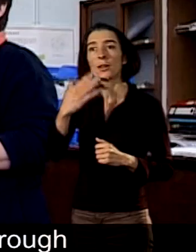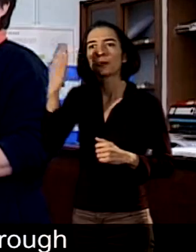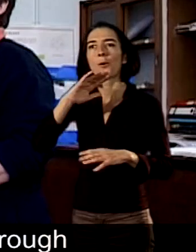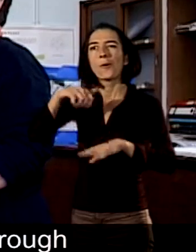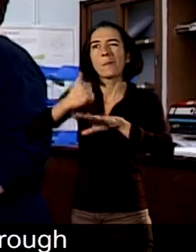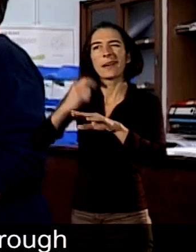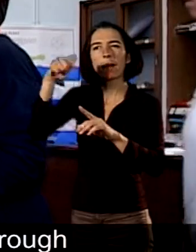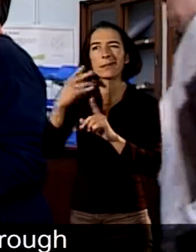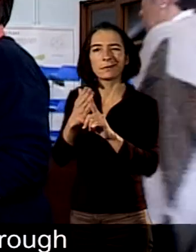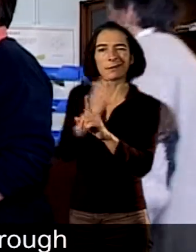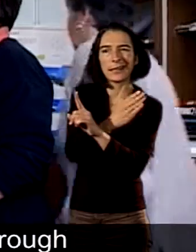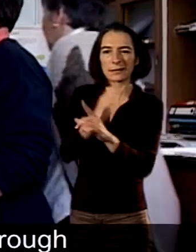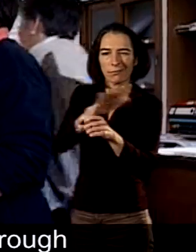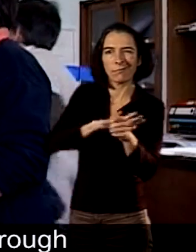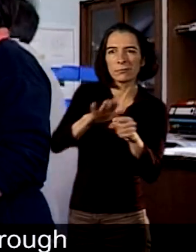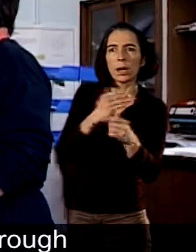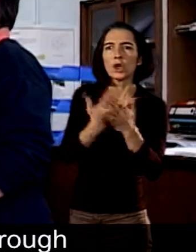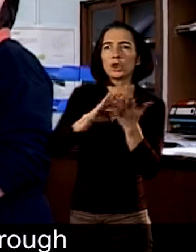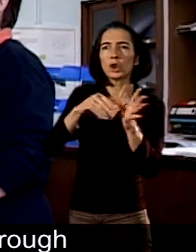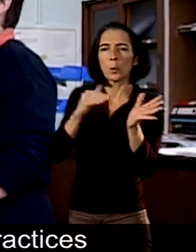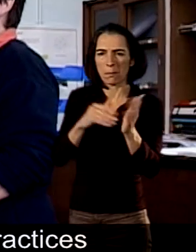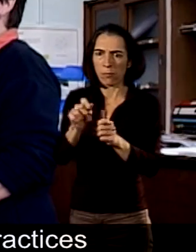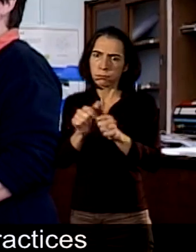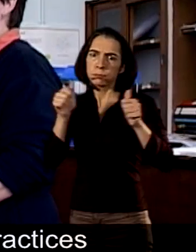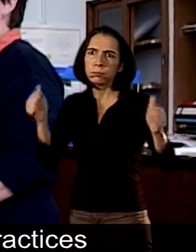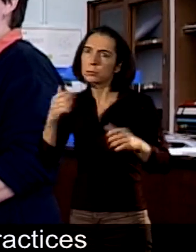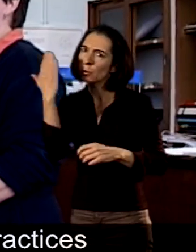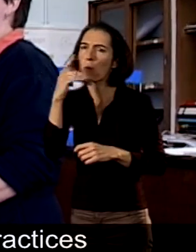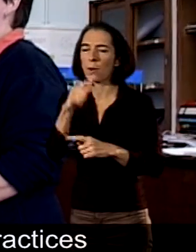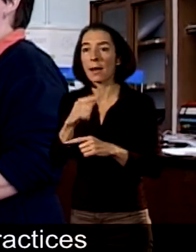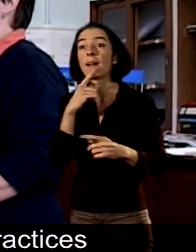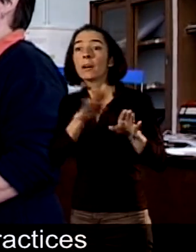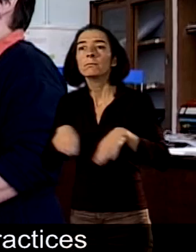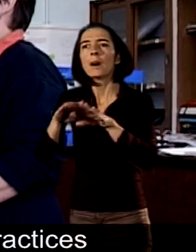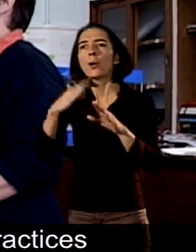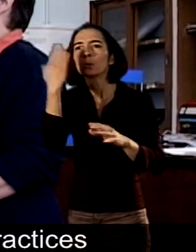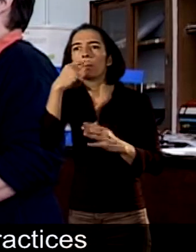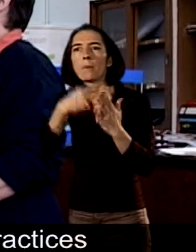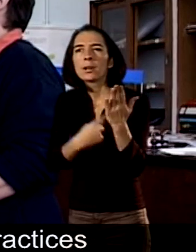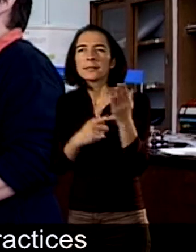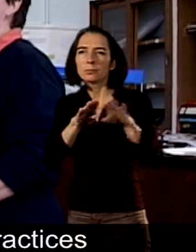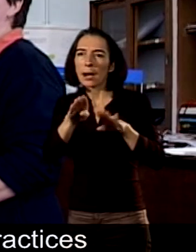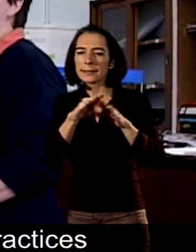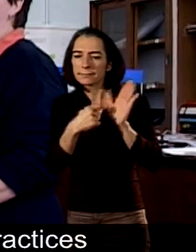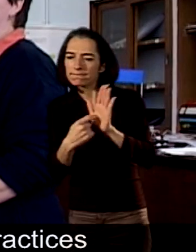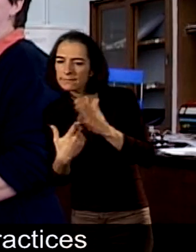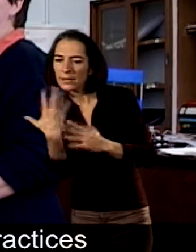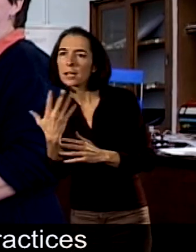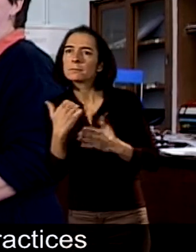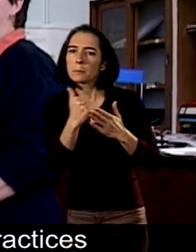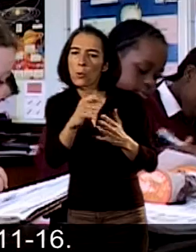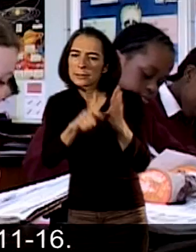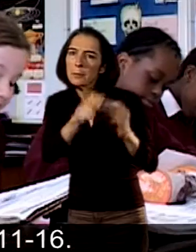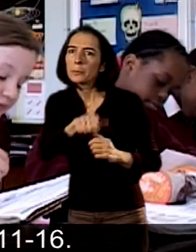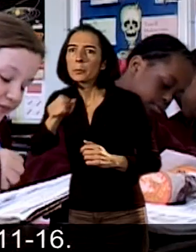Langdon School in the London Borough of Newham is a large comprehensive where whole school policies and practices have developed to support disabled pupils.